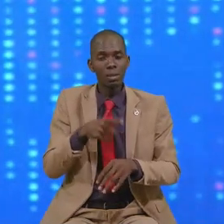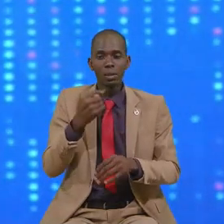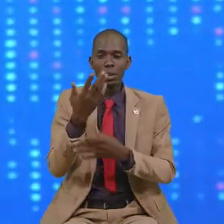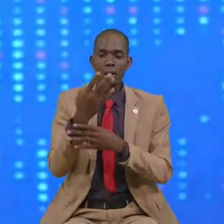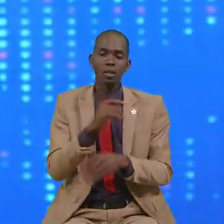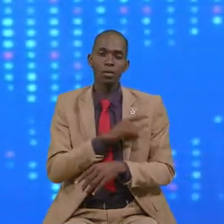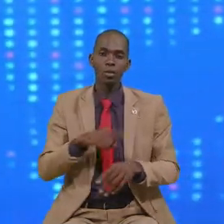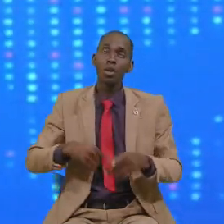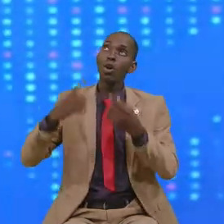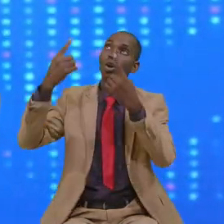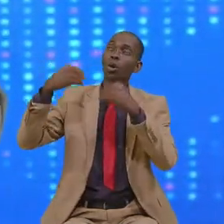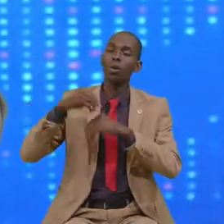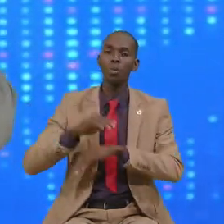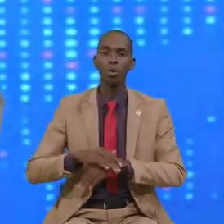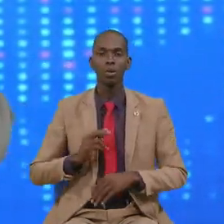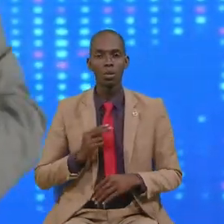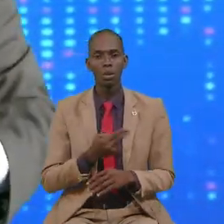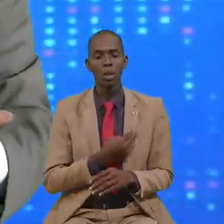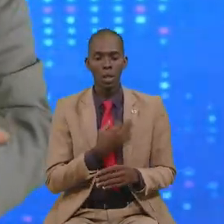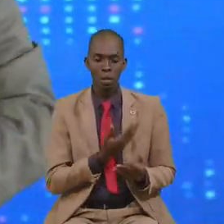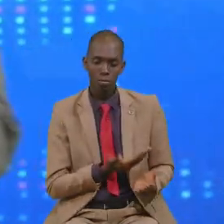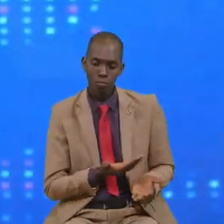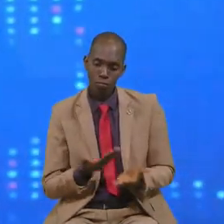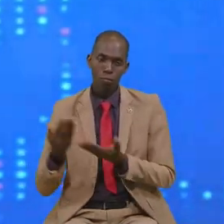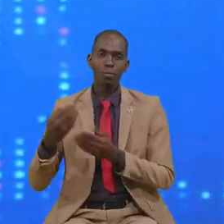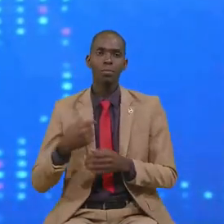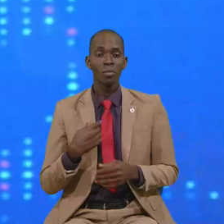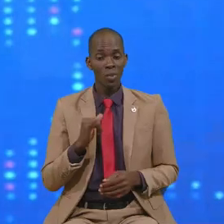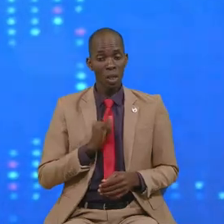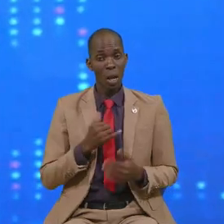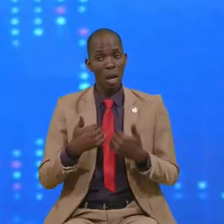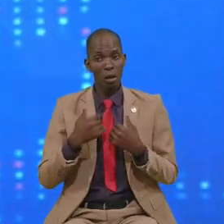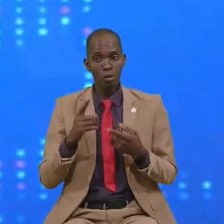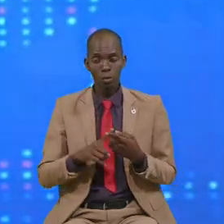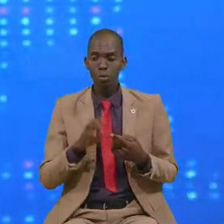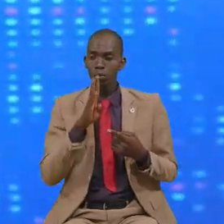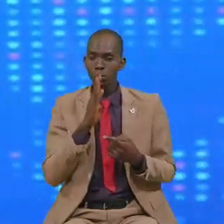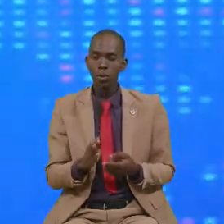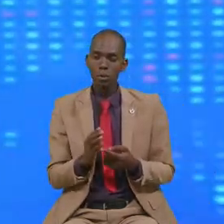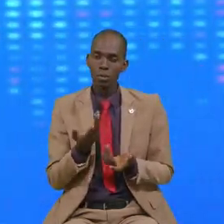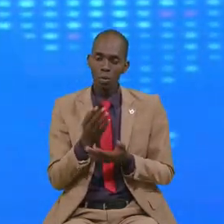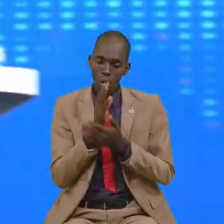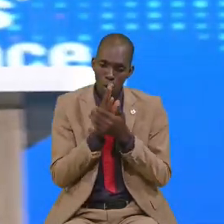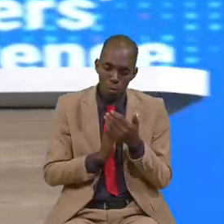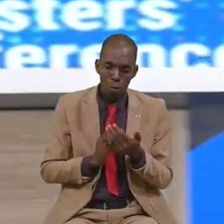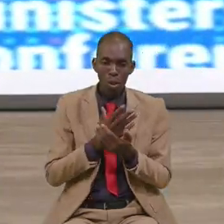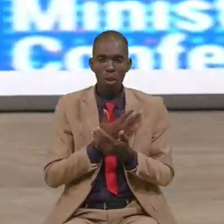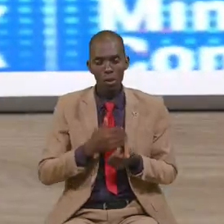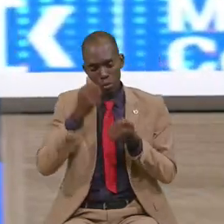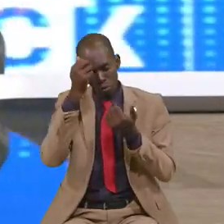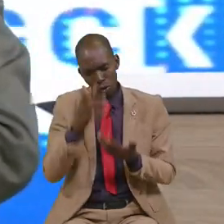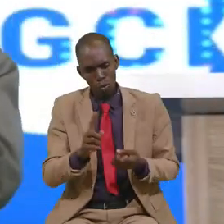upon us, and he carried me. I have to be submissive to somebody to carry me. If I'm dragging, if